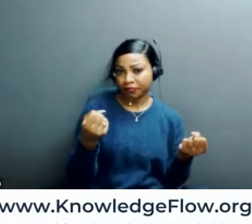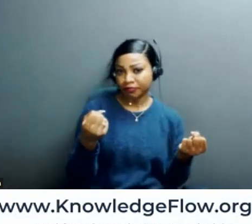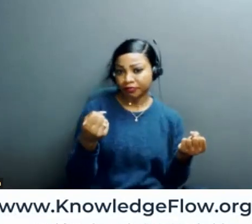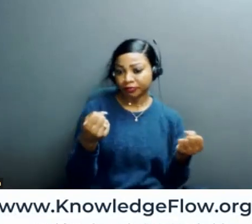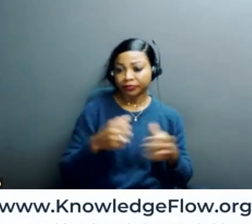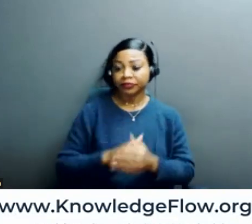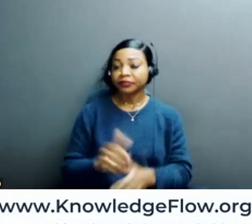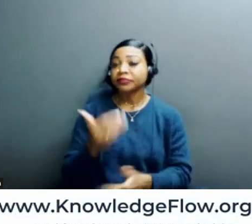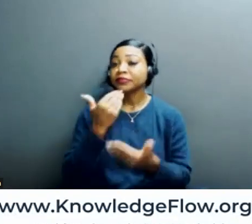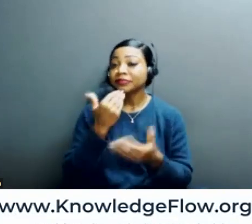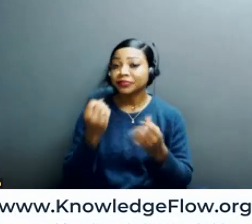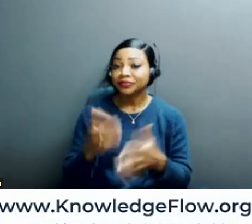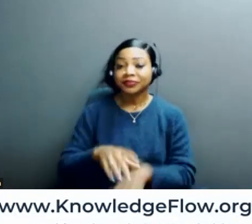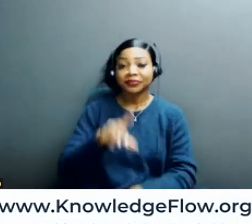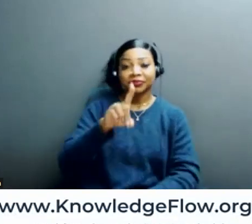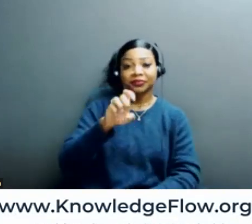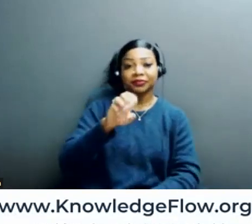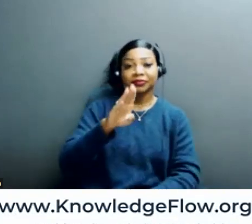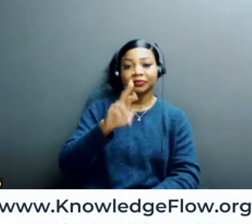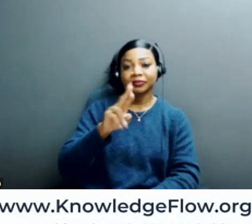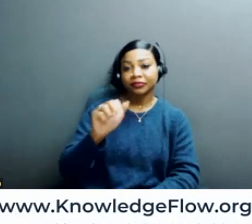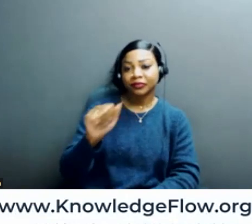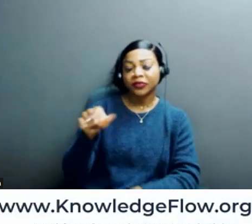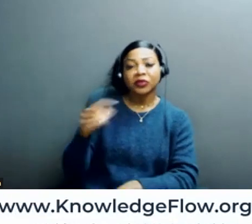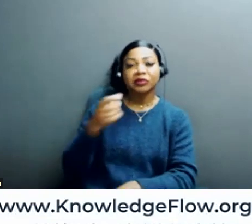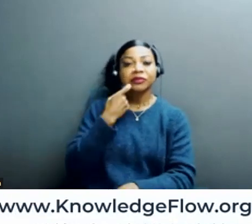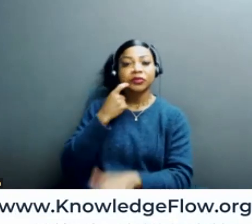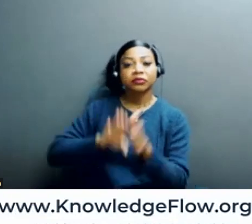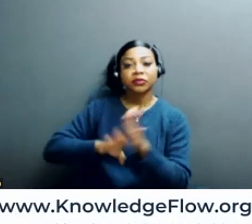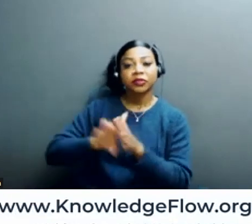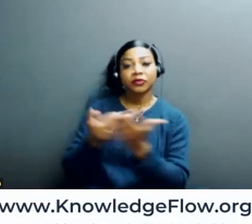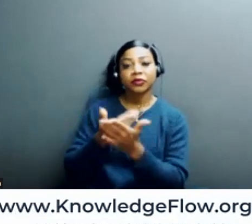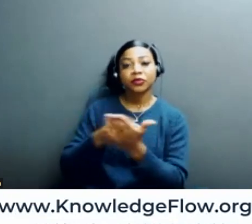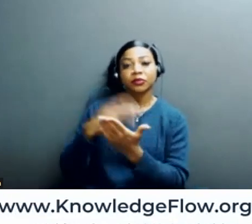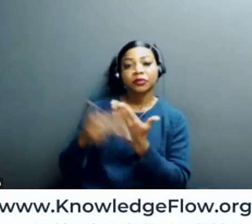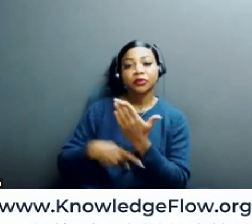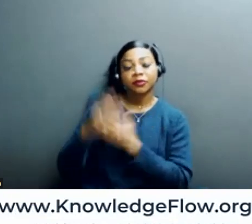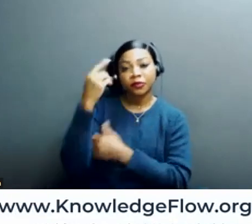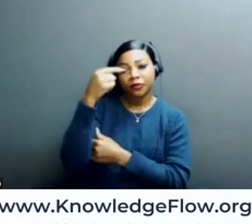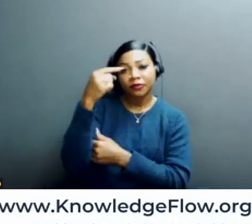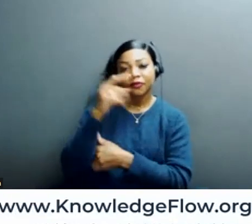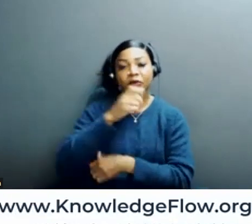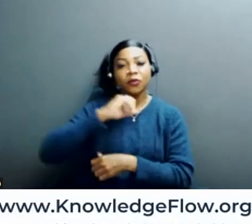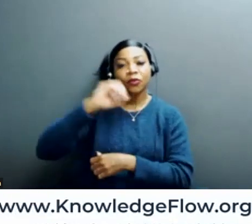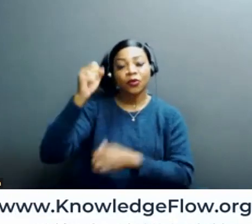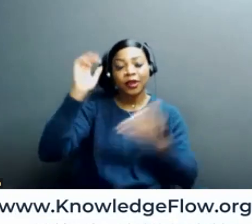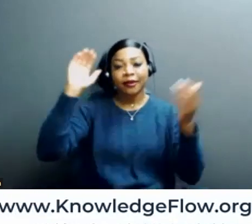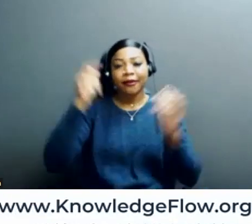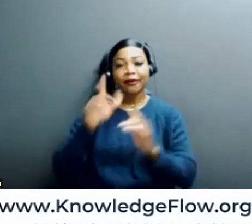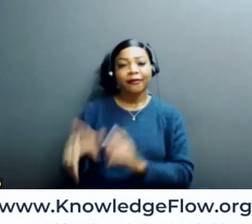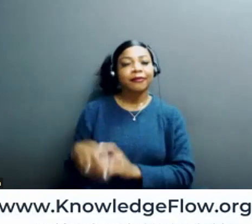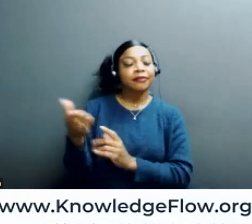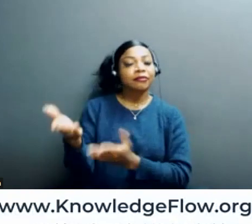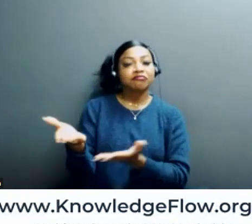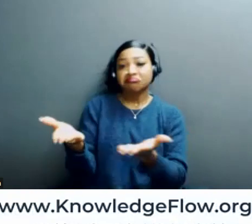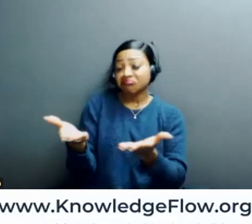thank you very much Deborah you've also recently developed some new programs for uh older adults particularly what's what are your